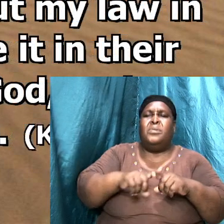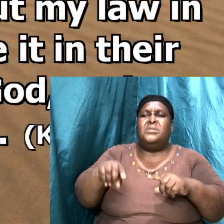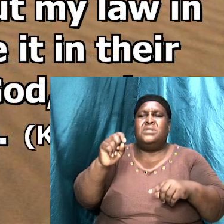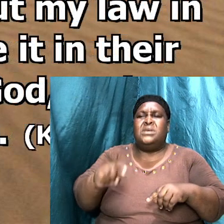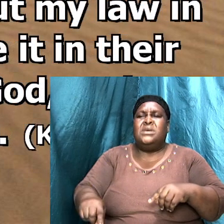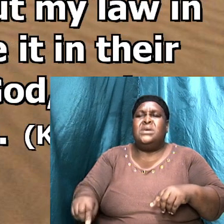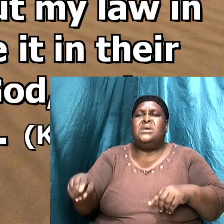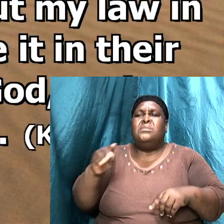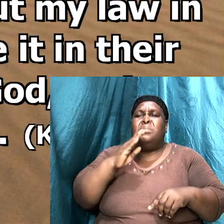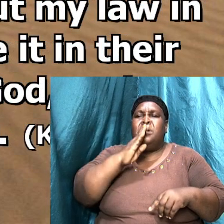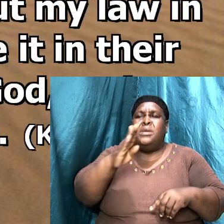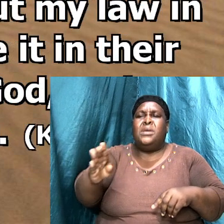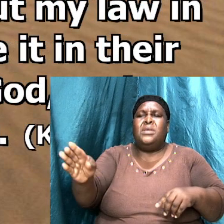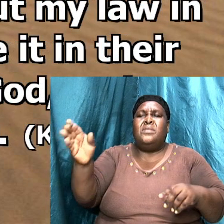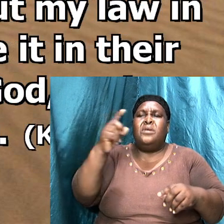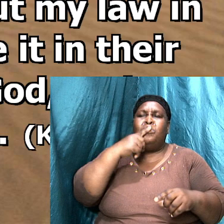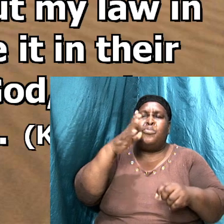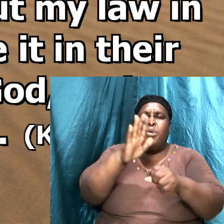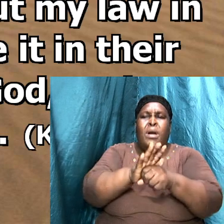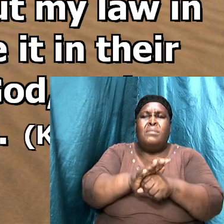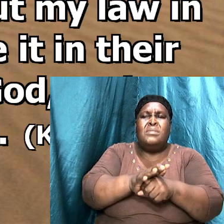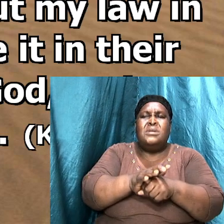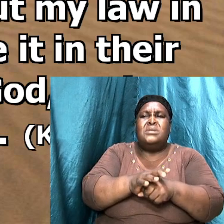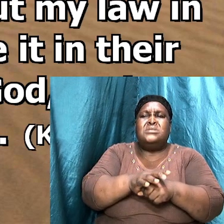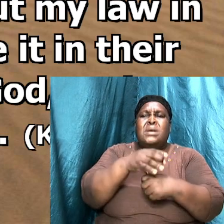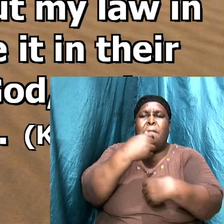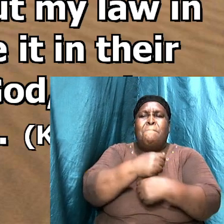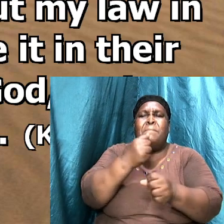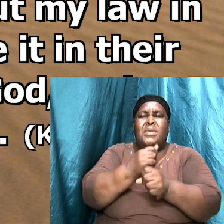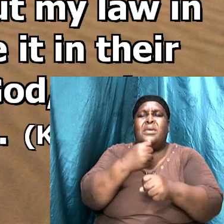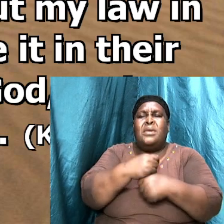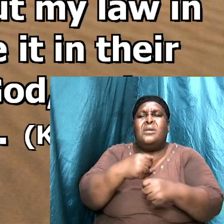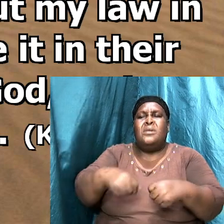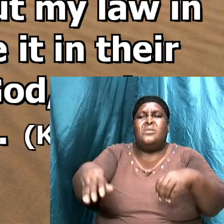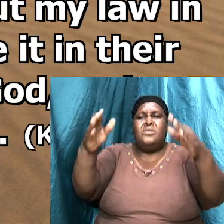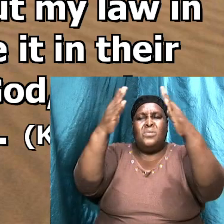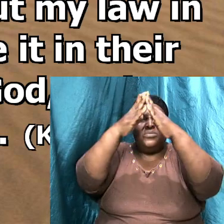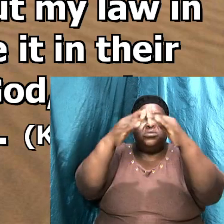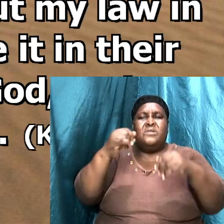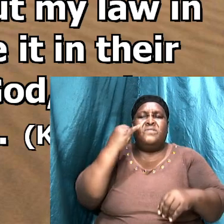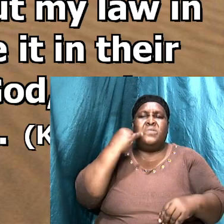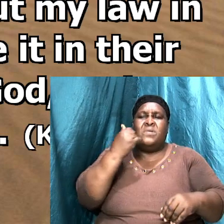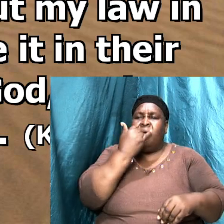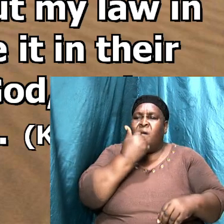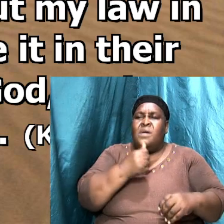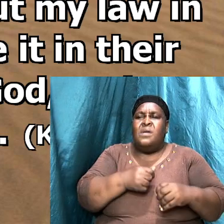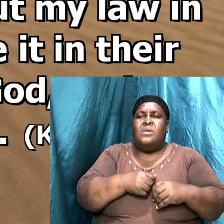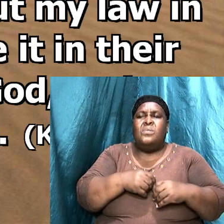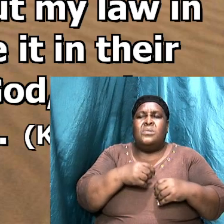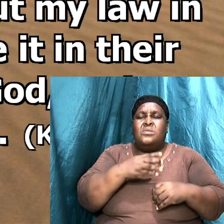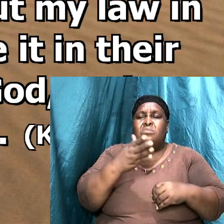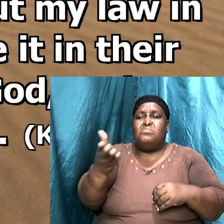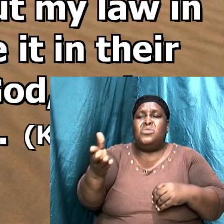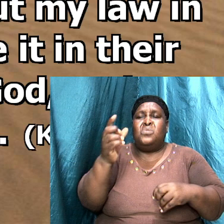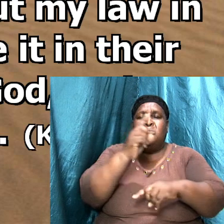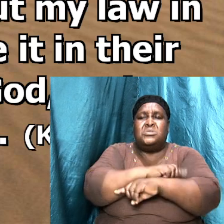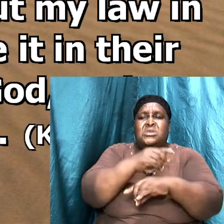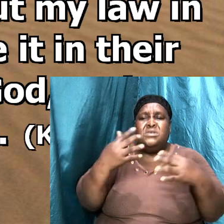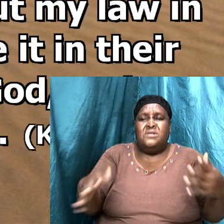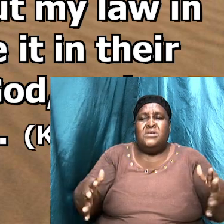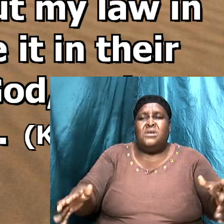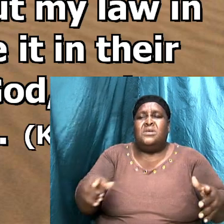but this shall be the covenant that I will make with the house of Israel after those days saith the Lord